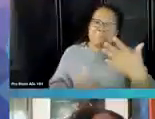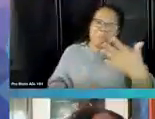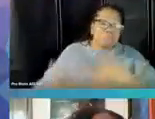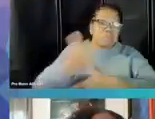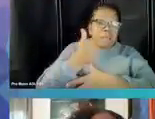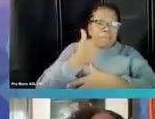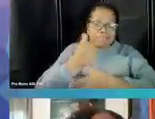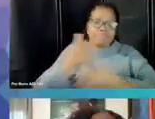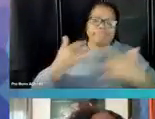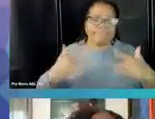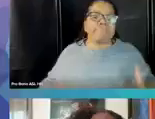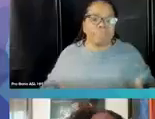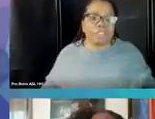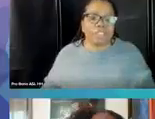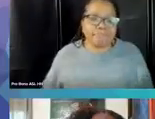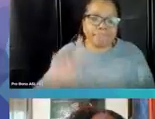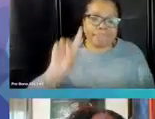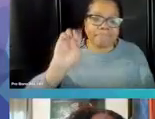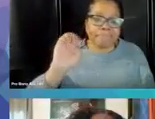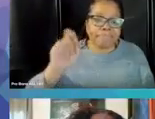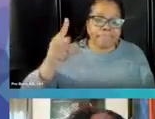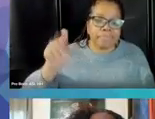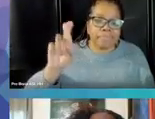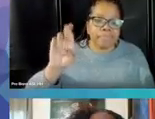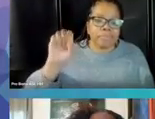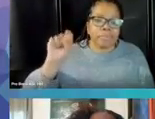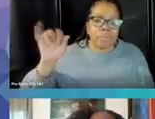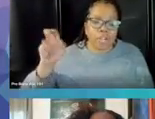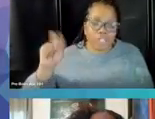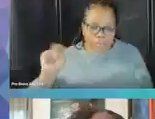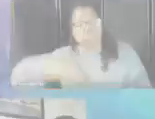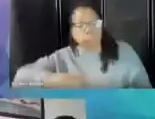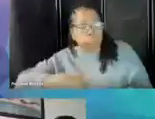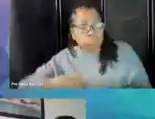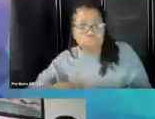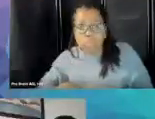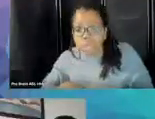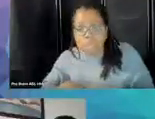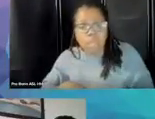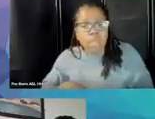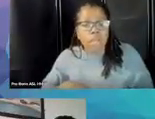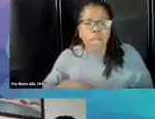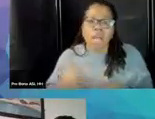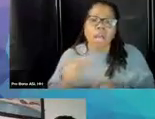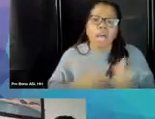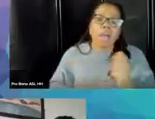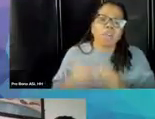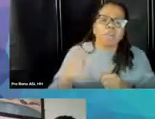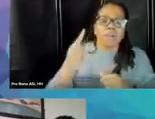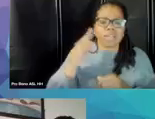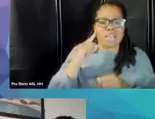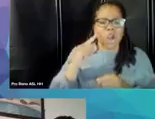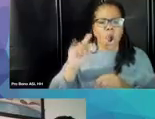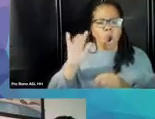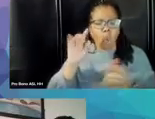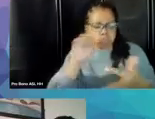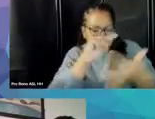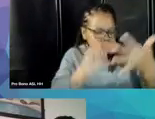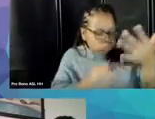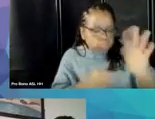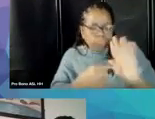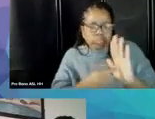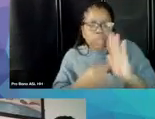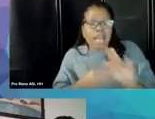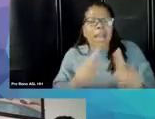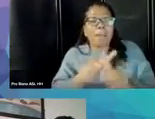the depression and the suicide rate. Everyone says, oh, that these are the signs, but when you are